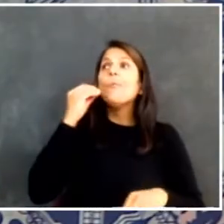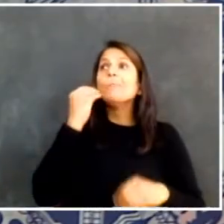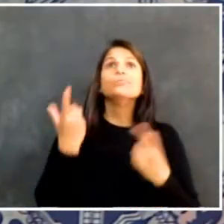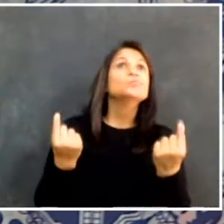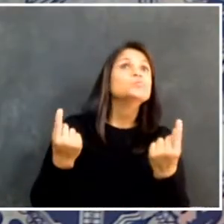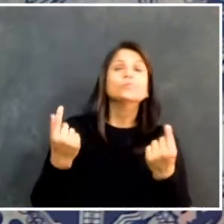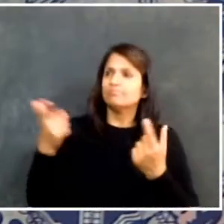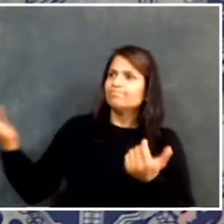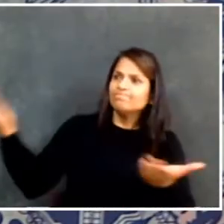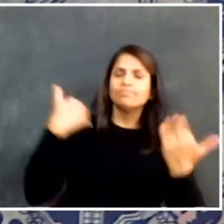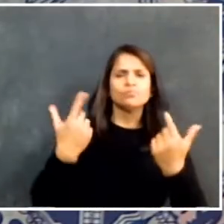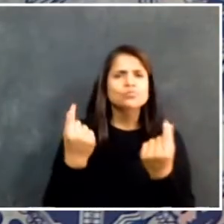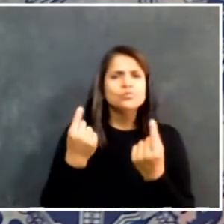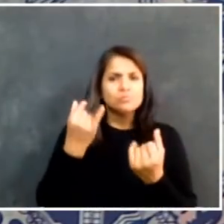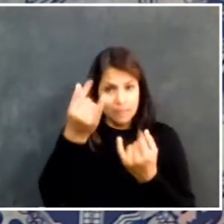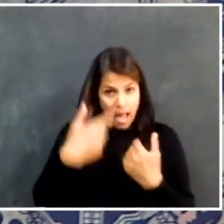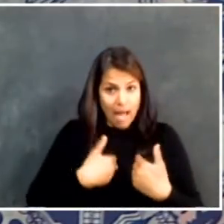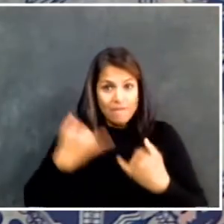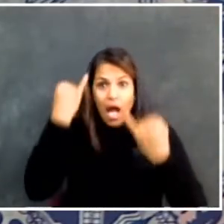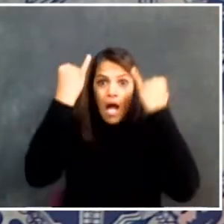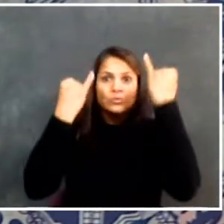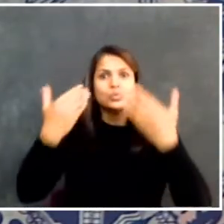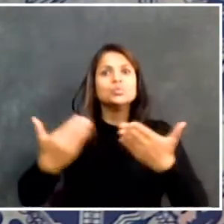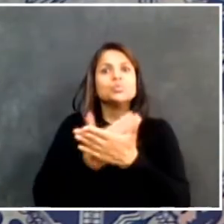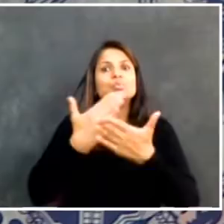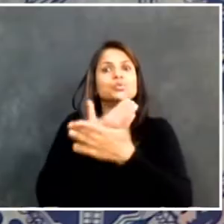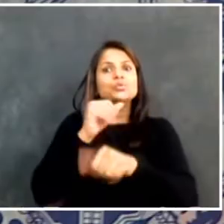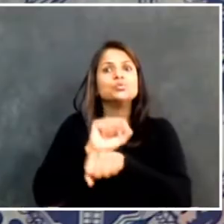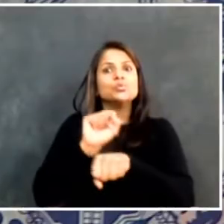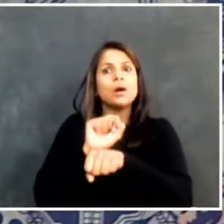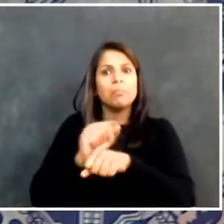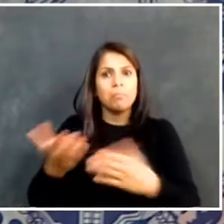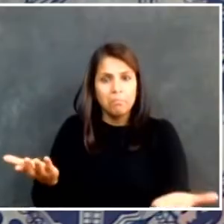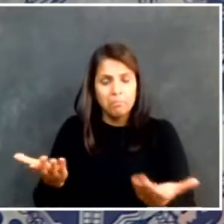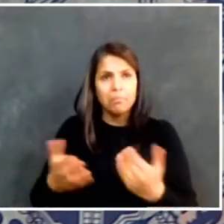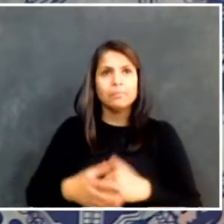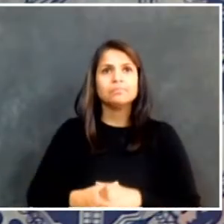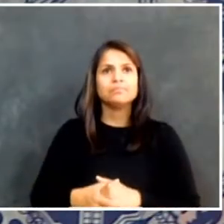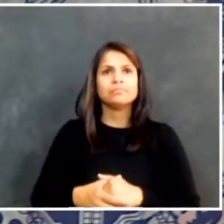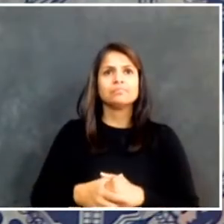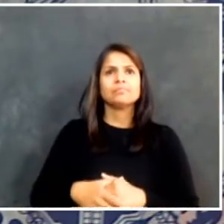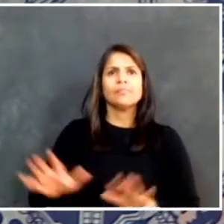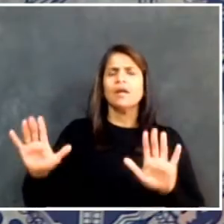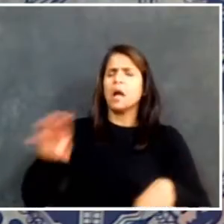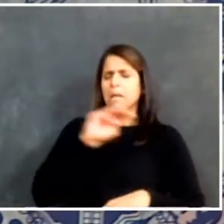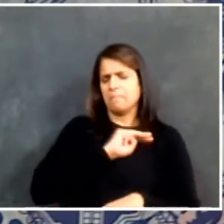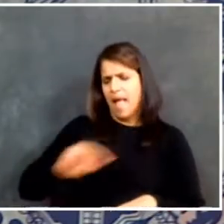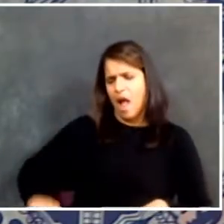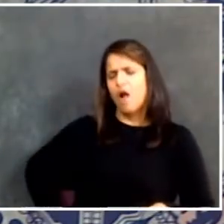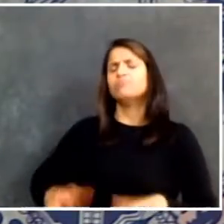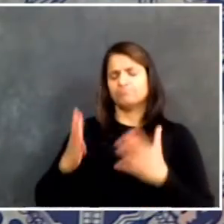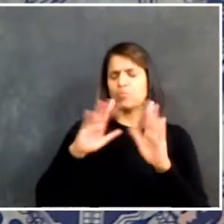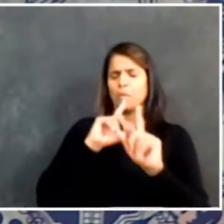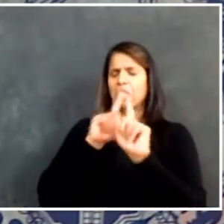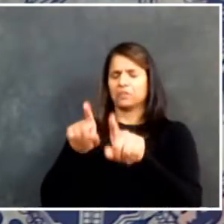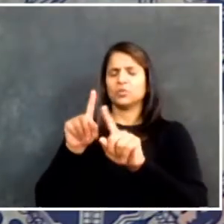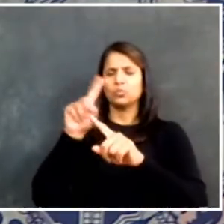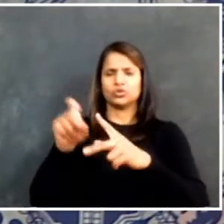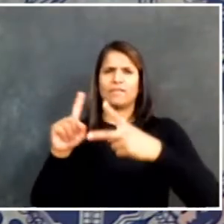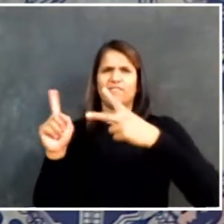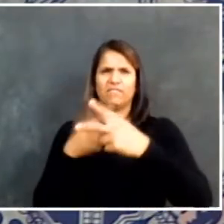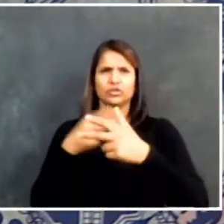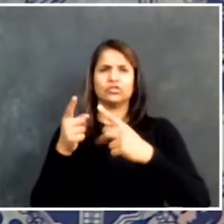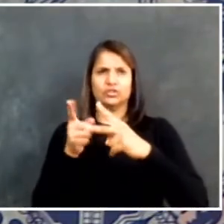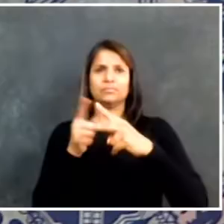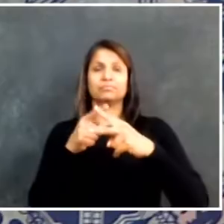PPEs, the personal protective equipment, the highest grade of those, like the N95s, I mean, obviously those are